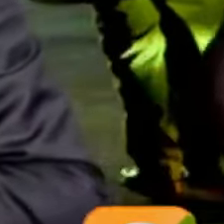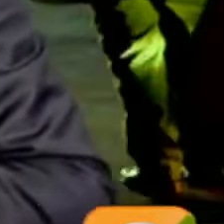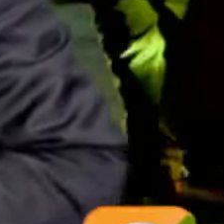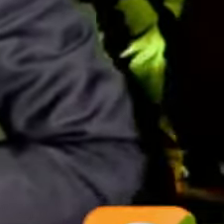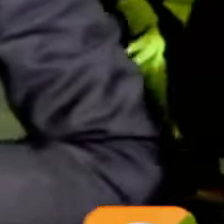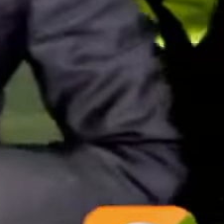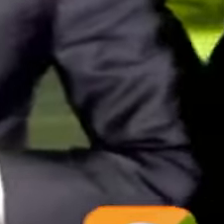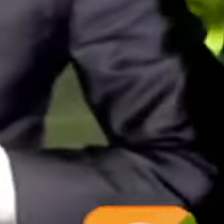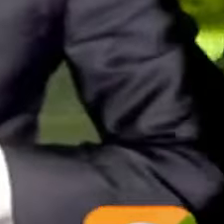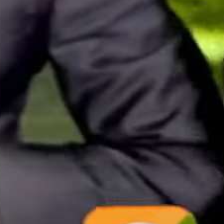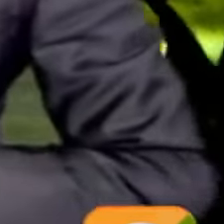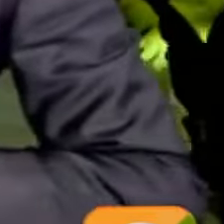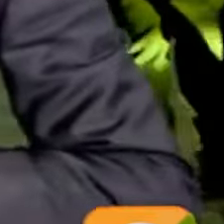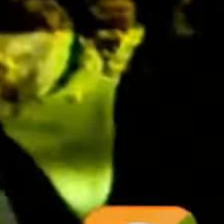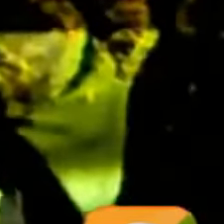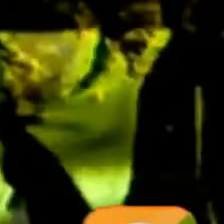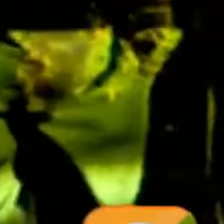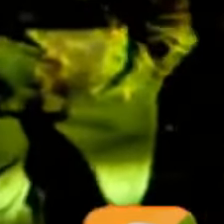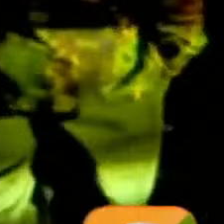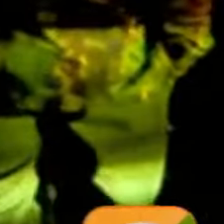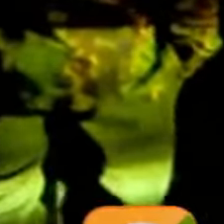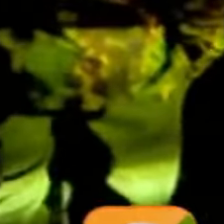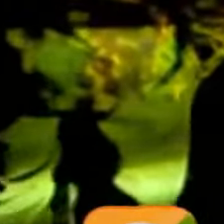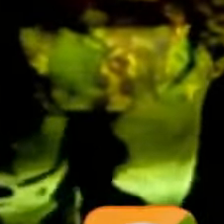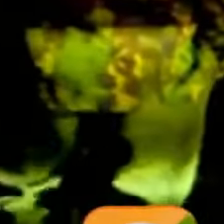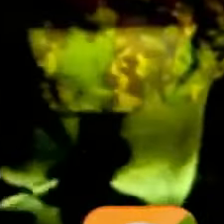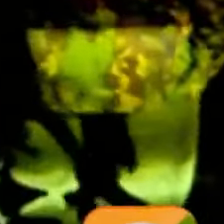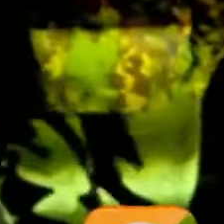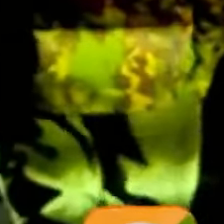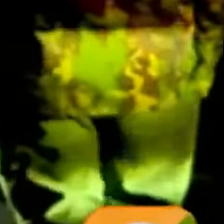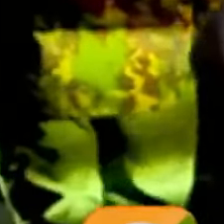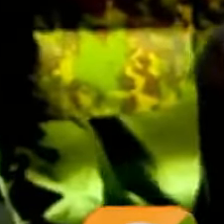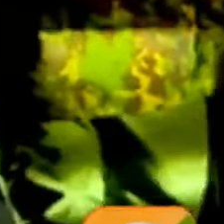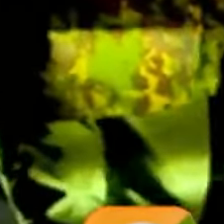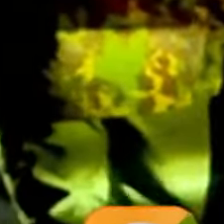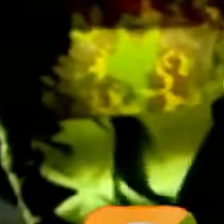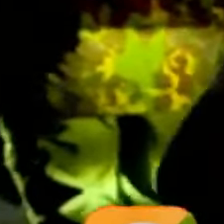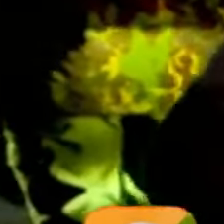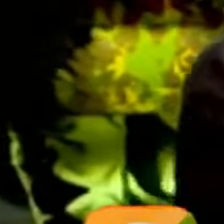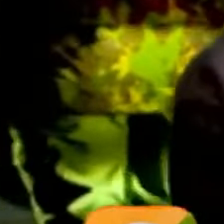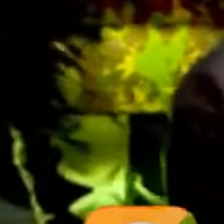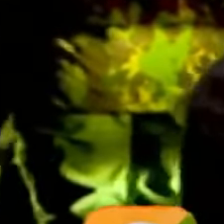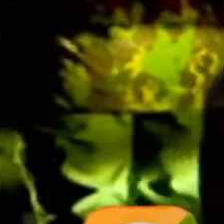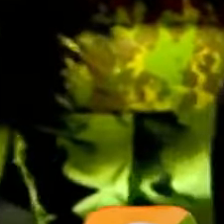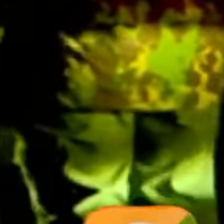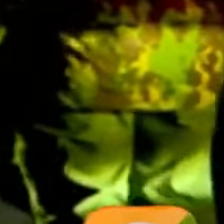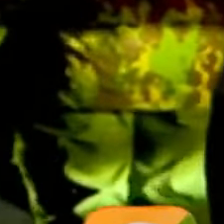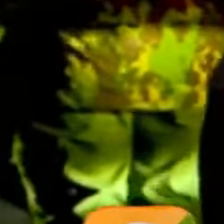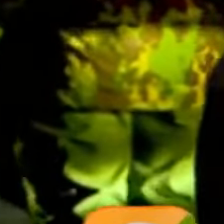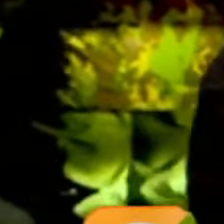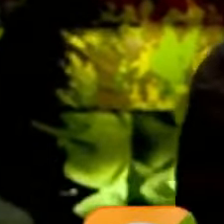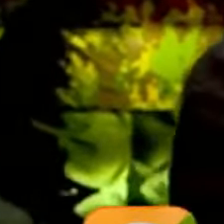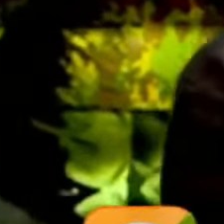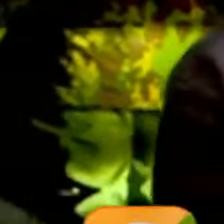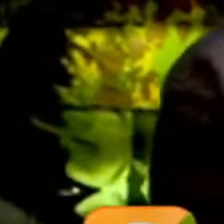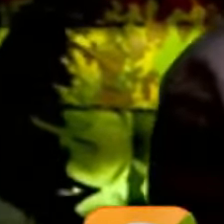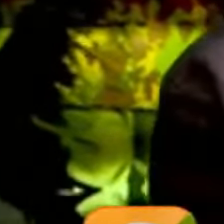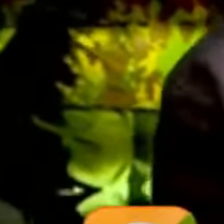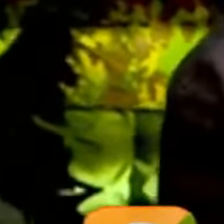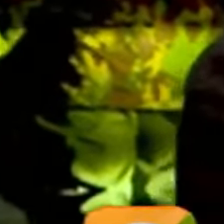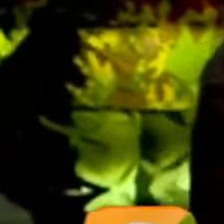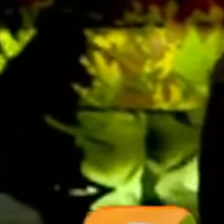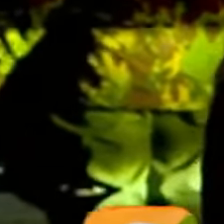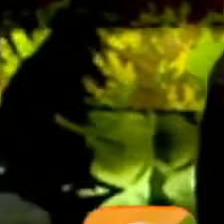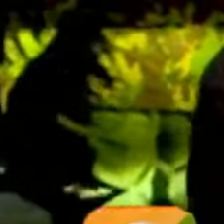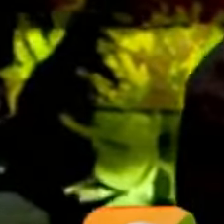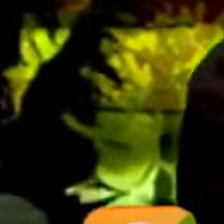Well, it's been a busy day indeed for the National Assembly members, and there you have it. After a long session starting